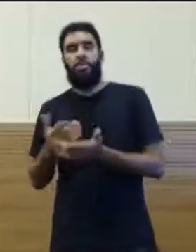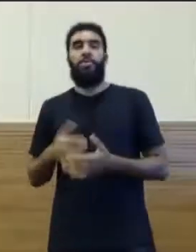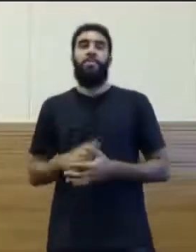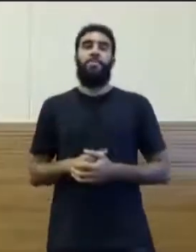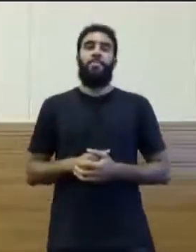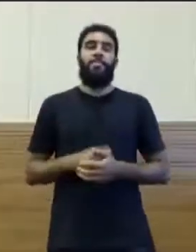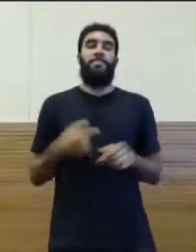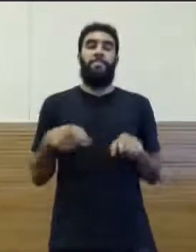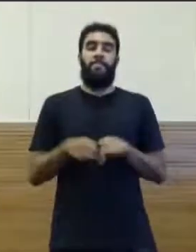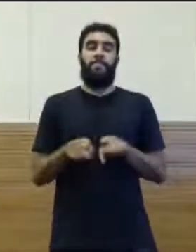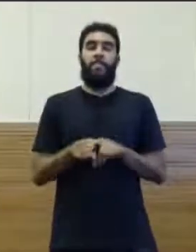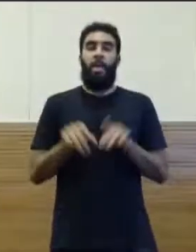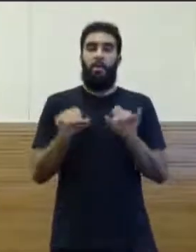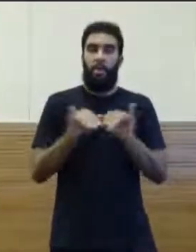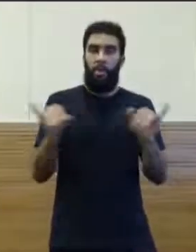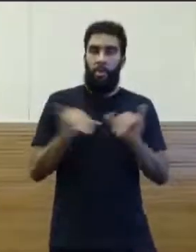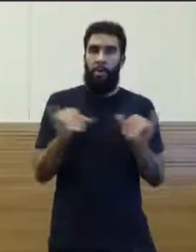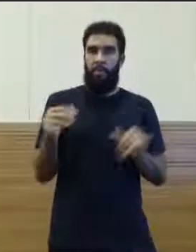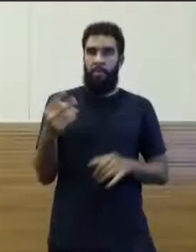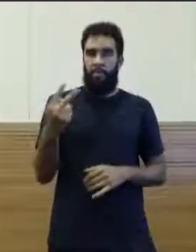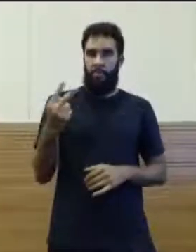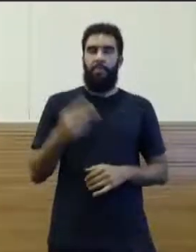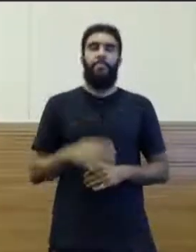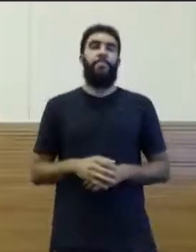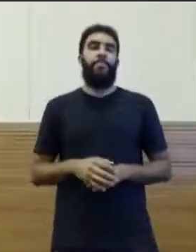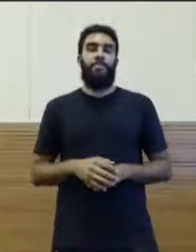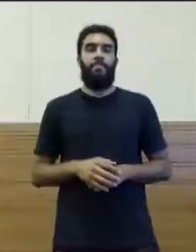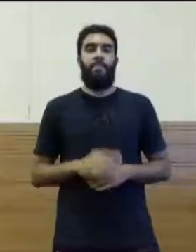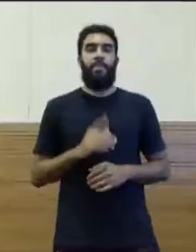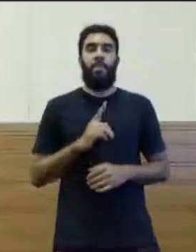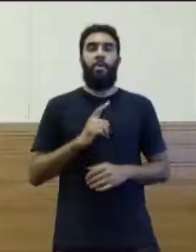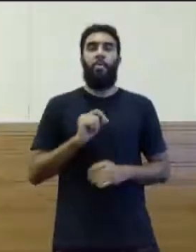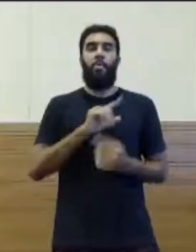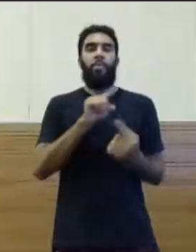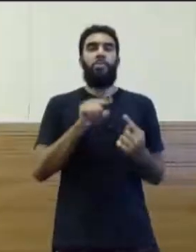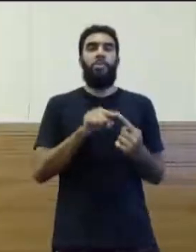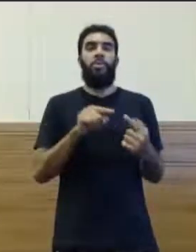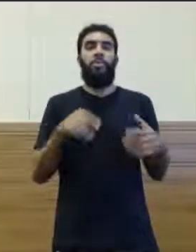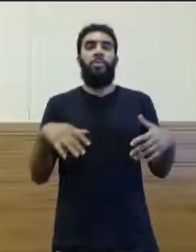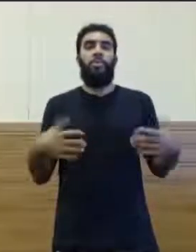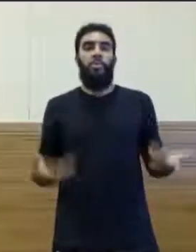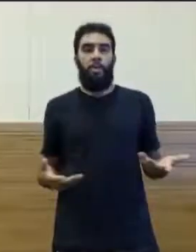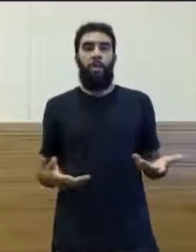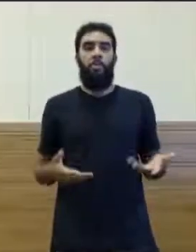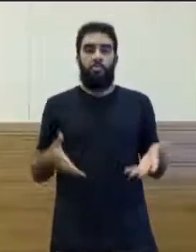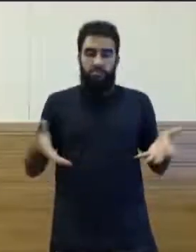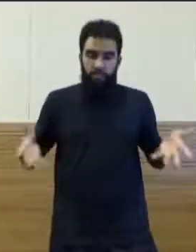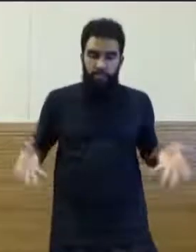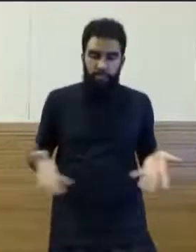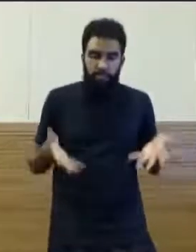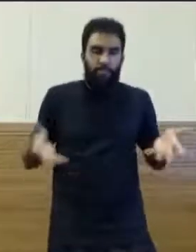cantinas. A second campaign was done which had the objective of giving